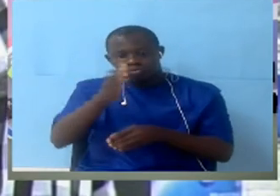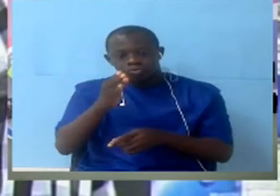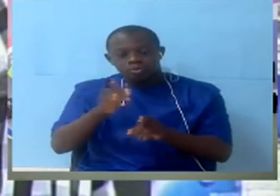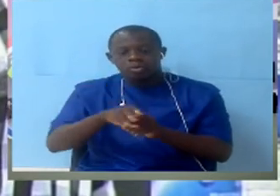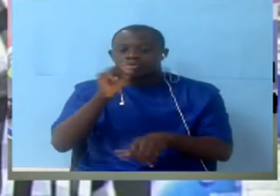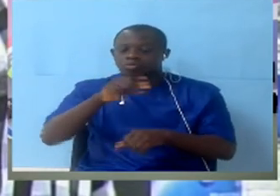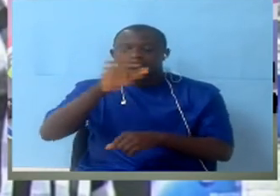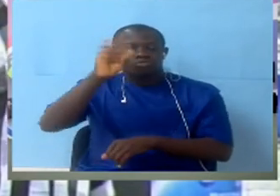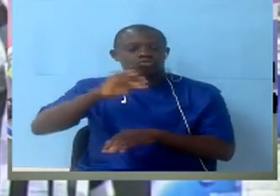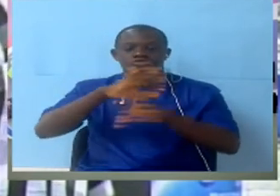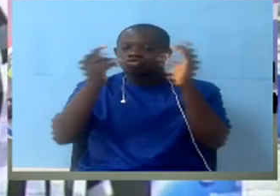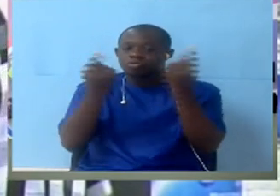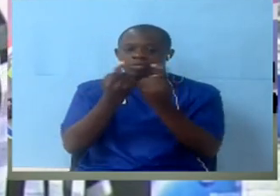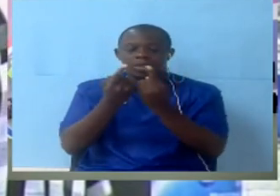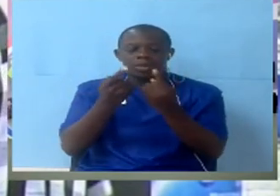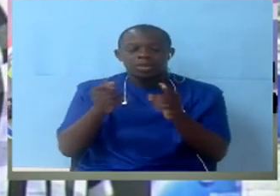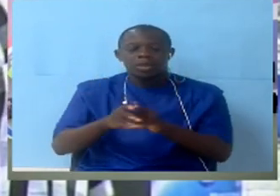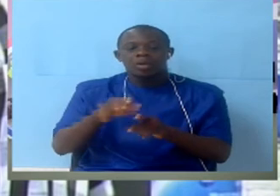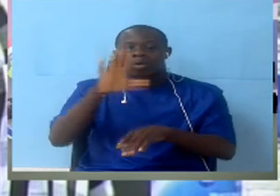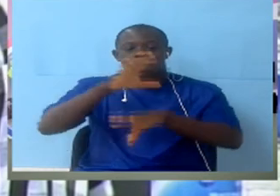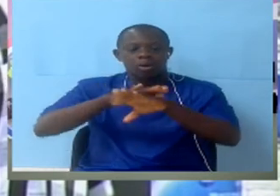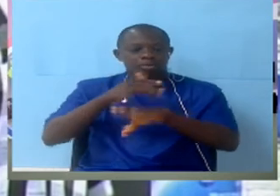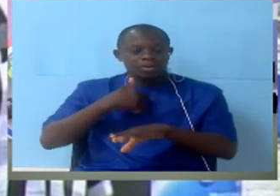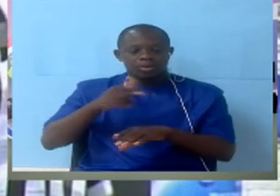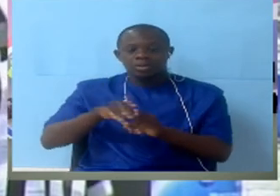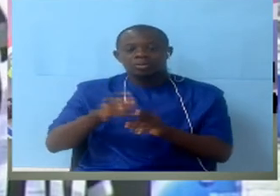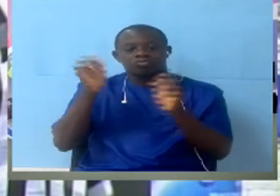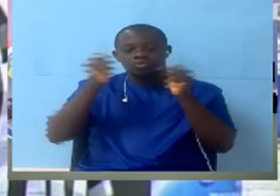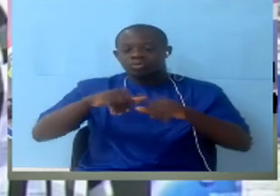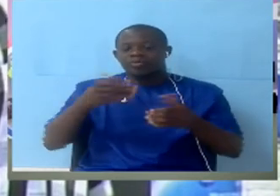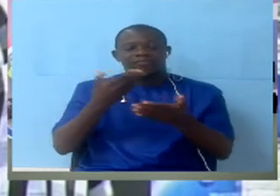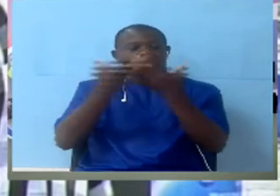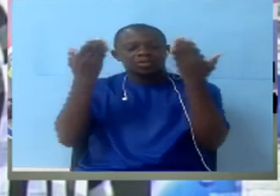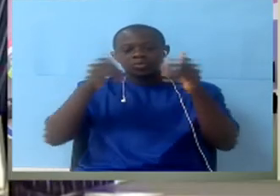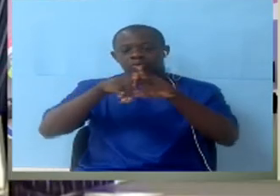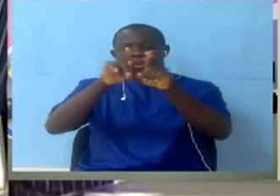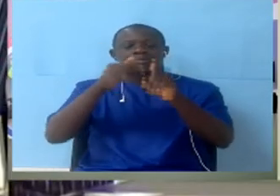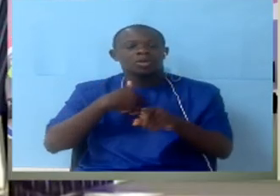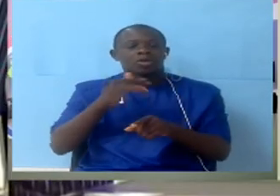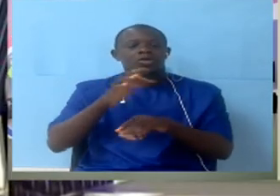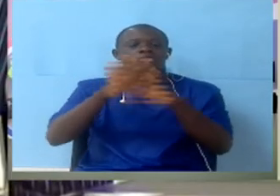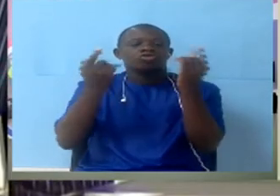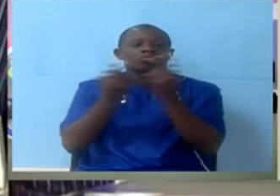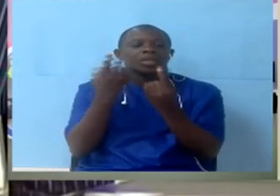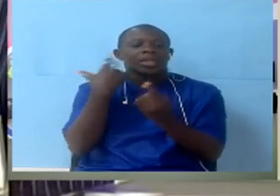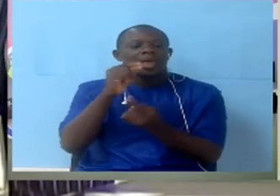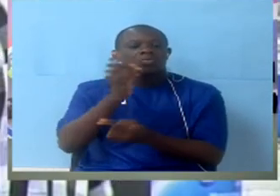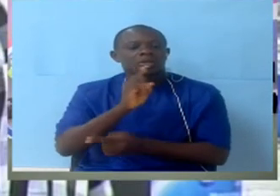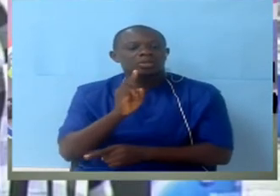they would have done something to me. By that time, they would have been ready with me. Something like what?